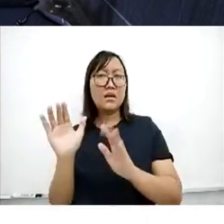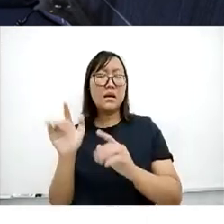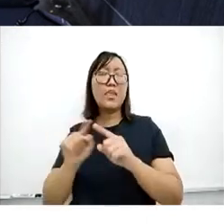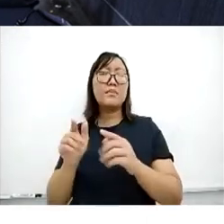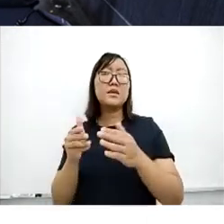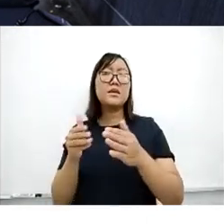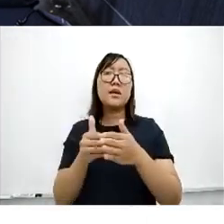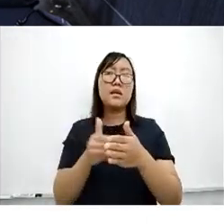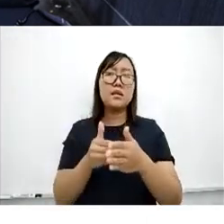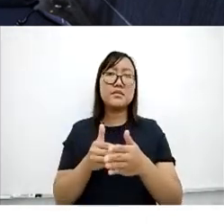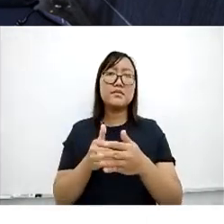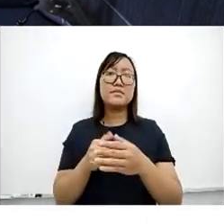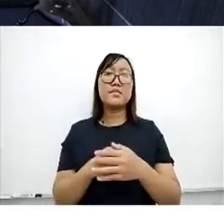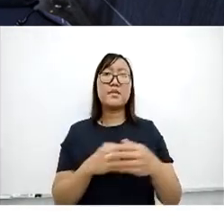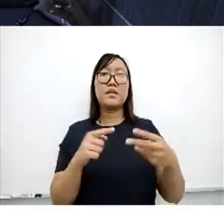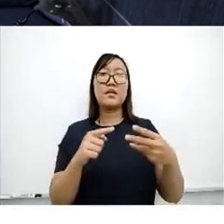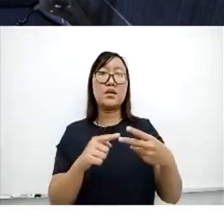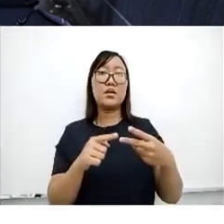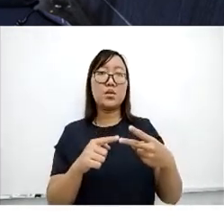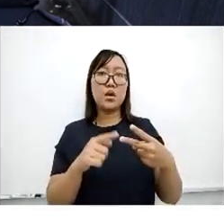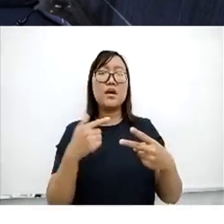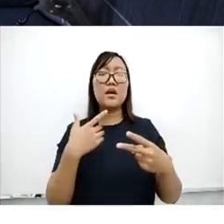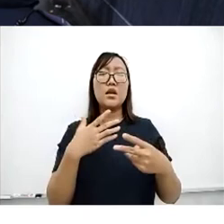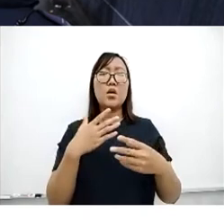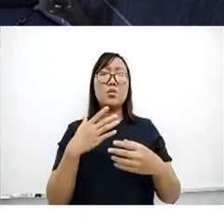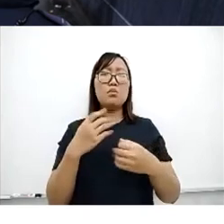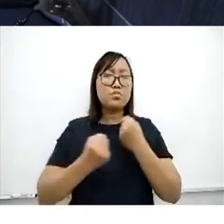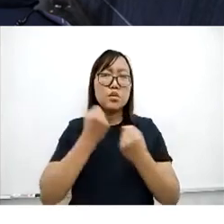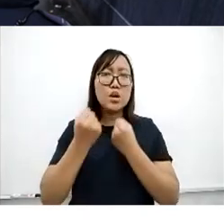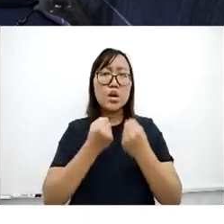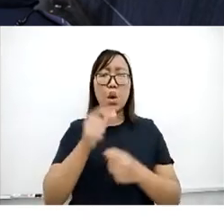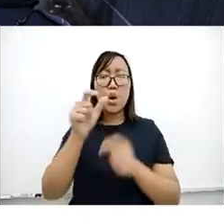another WordPress site Which means I